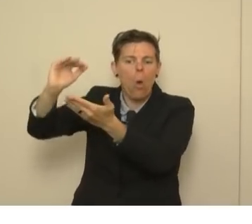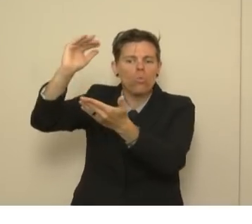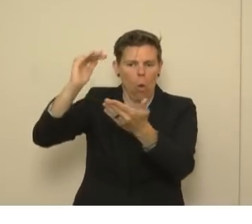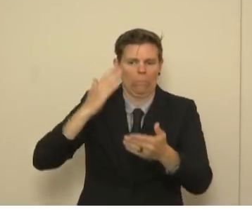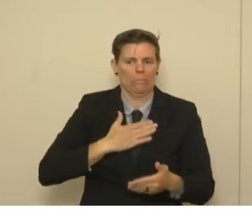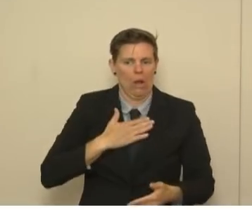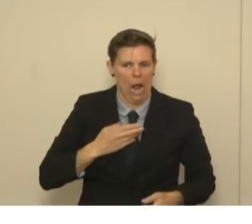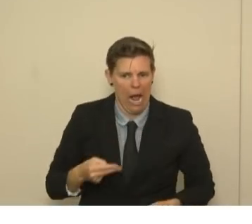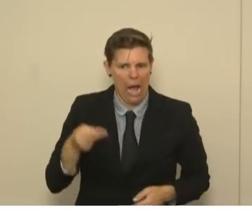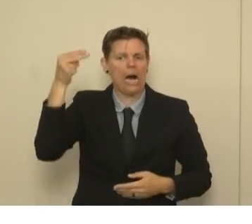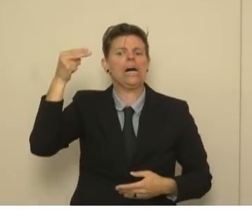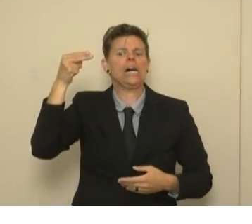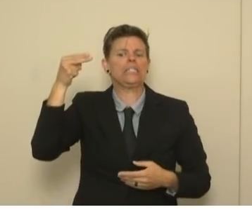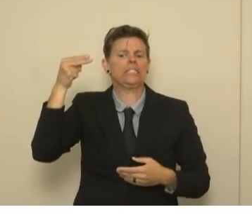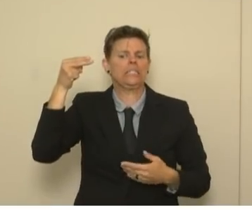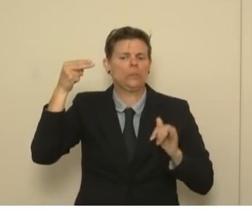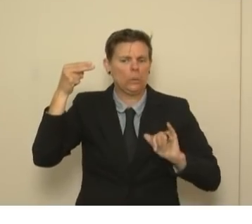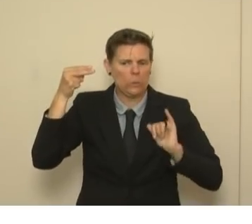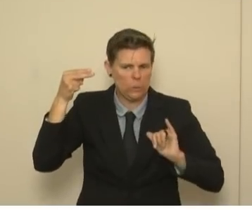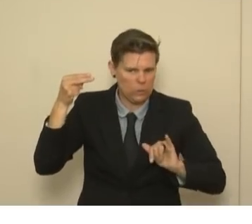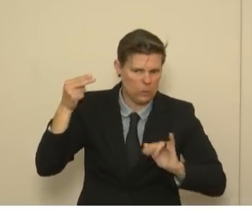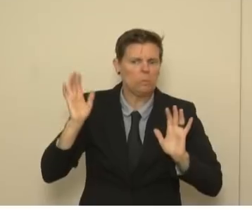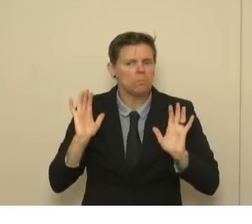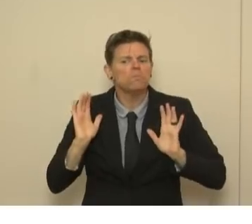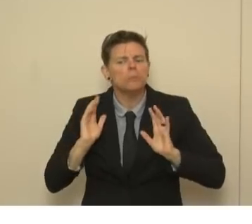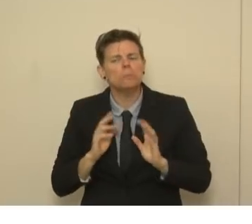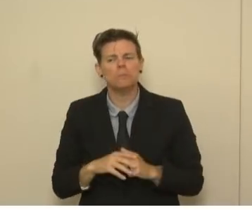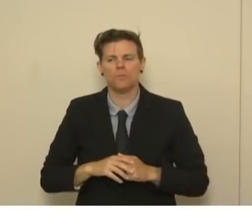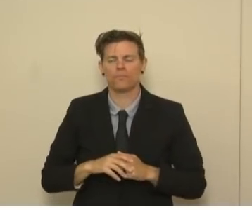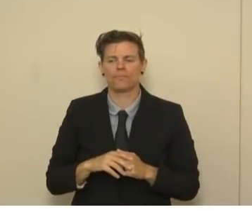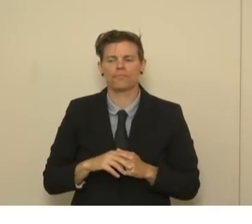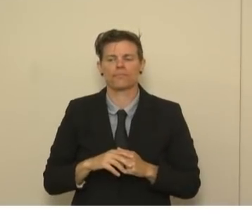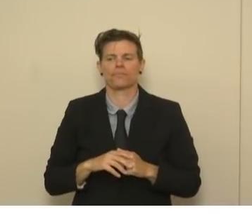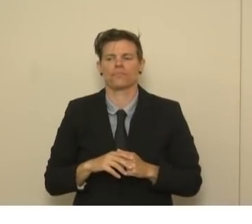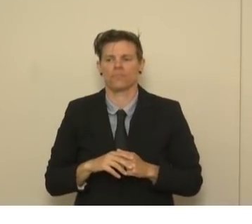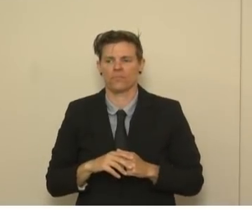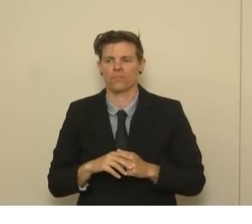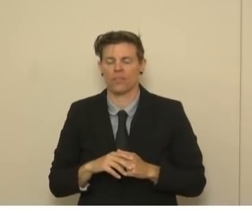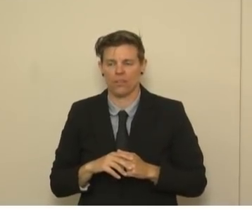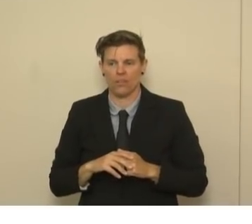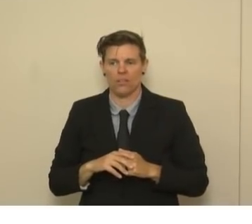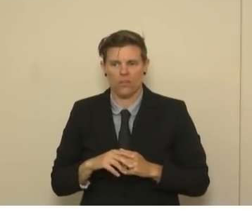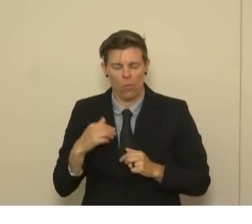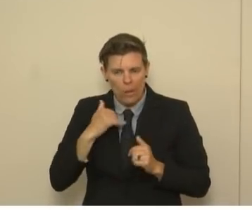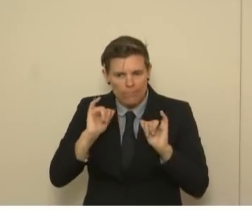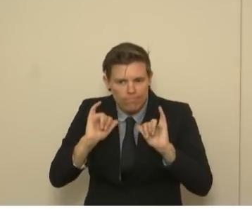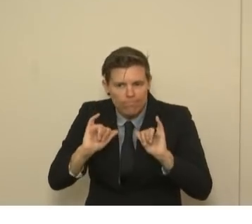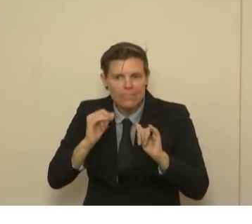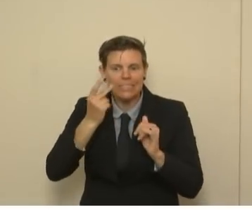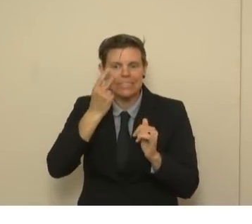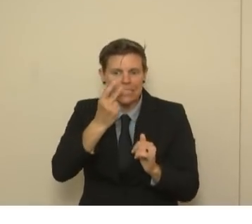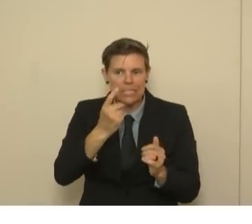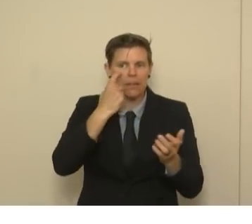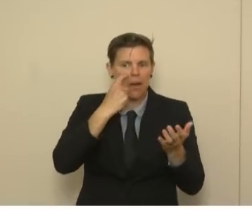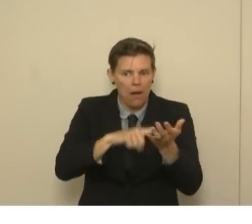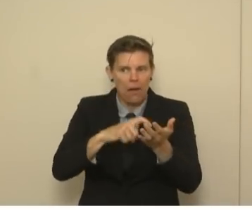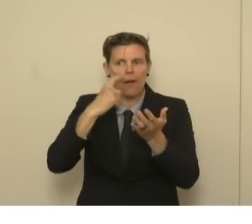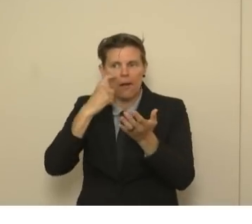undisputed leader in terms of the percent of cases this week are the folks 20 to 29. And